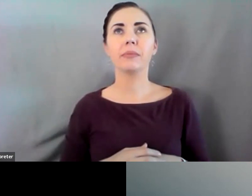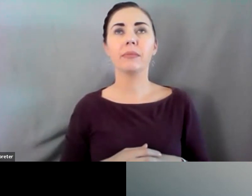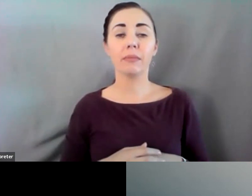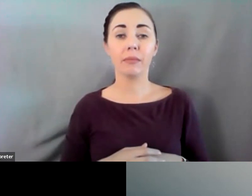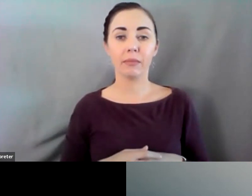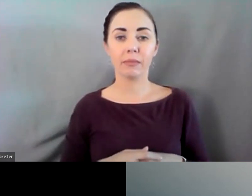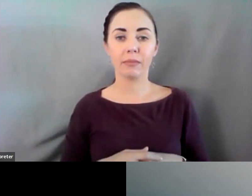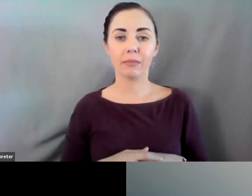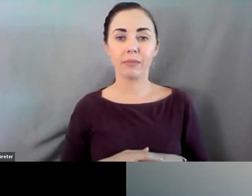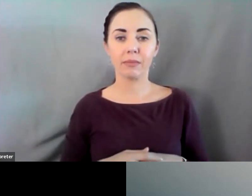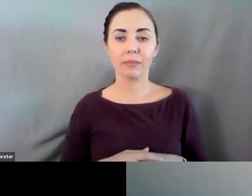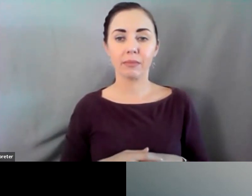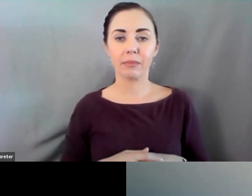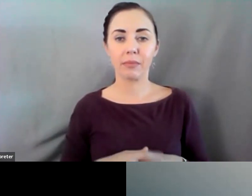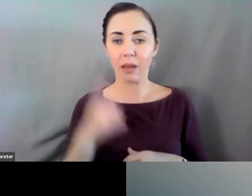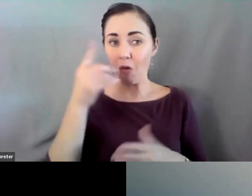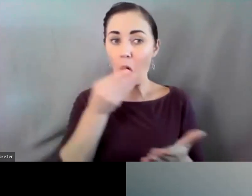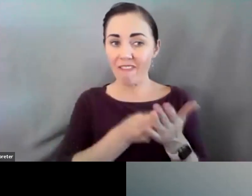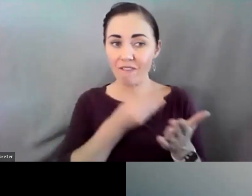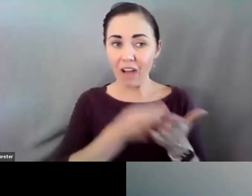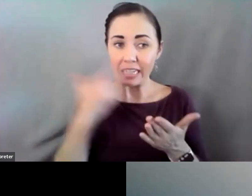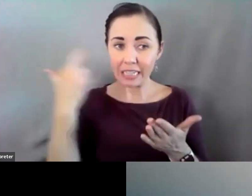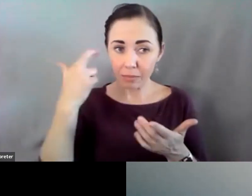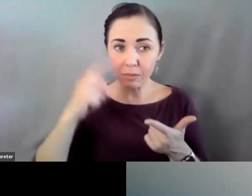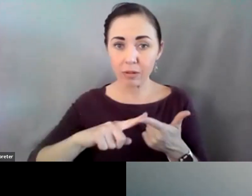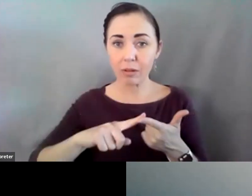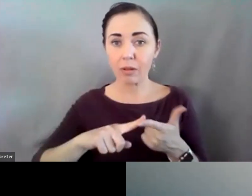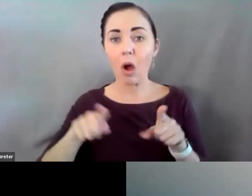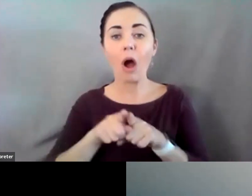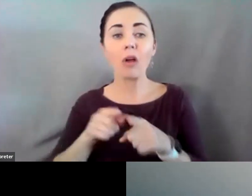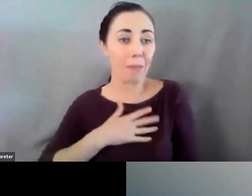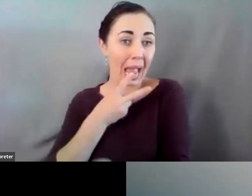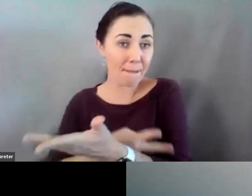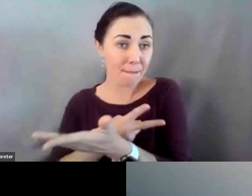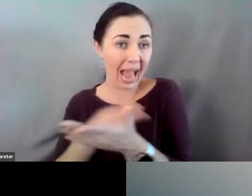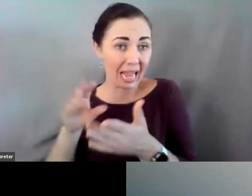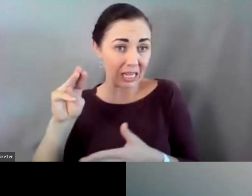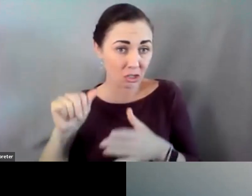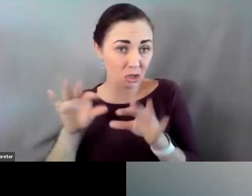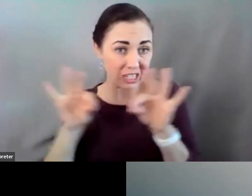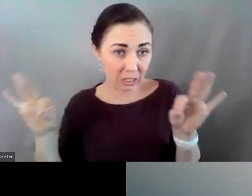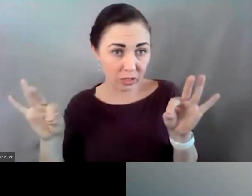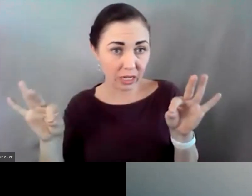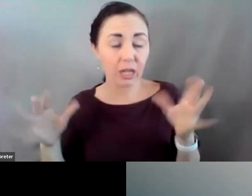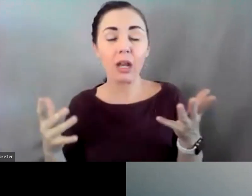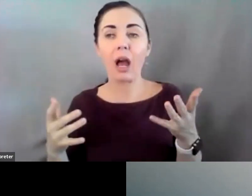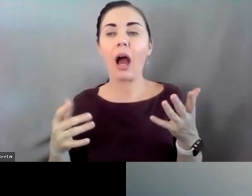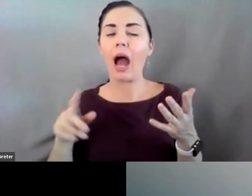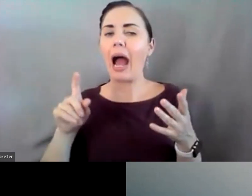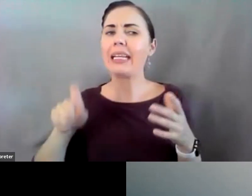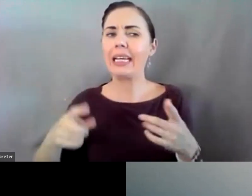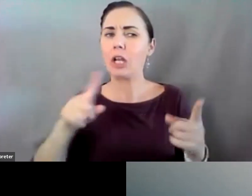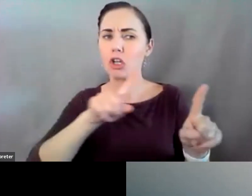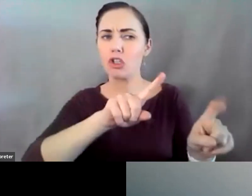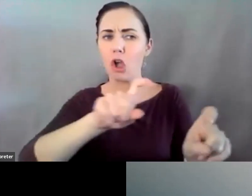As Karen said, partly for our funding and also for my master's degree, I am going to be running surveys where